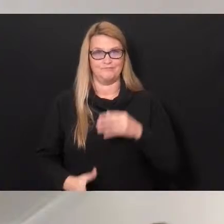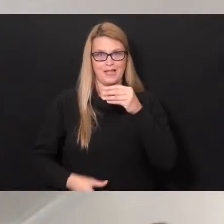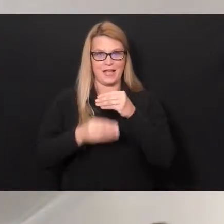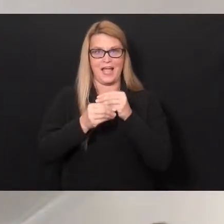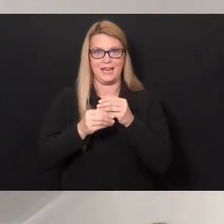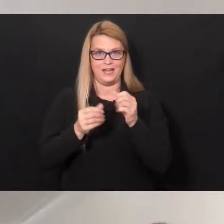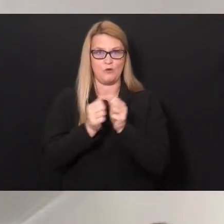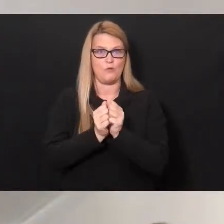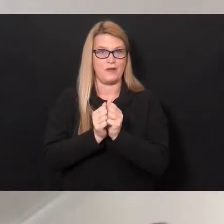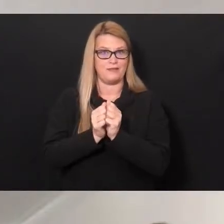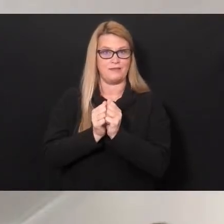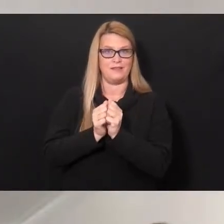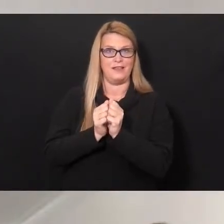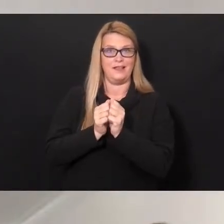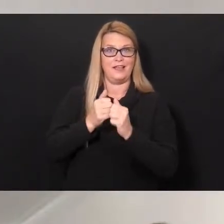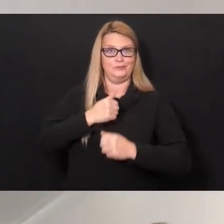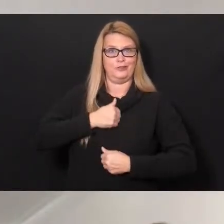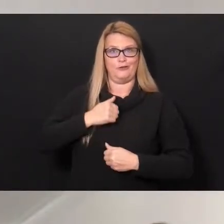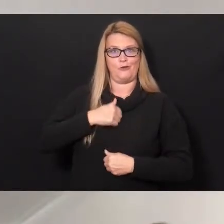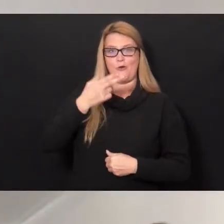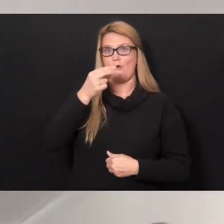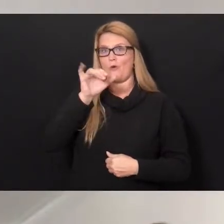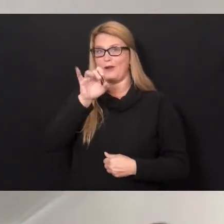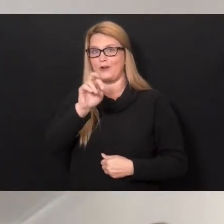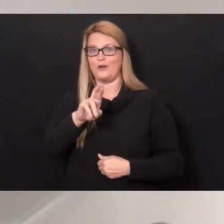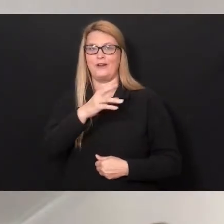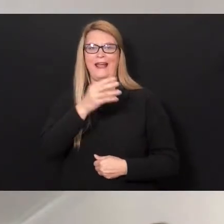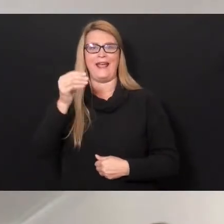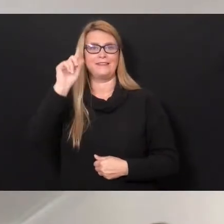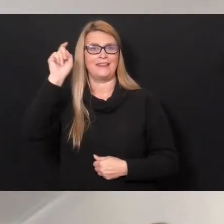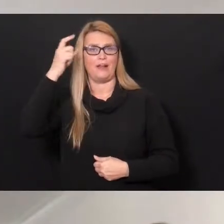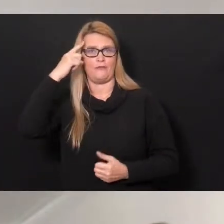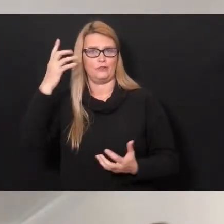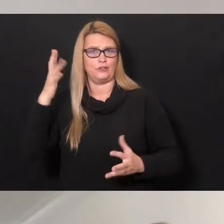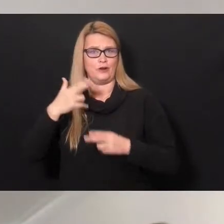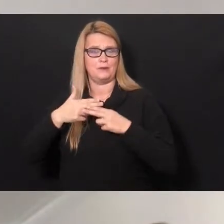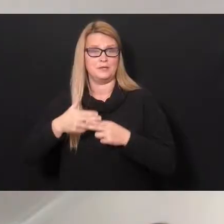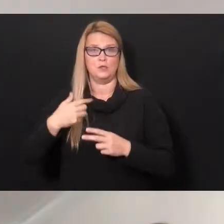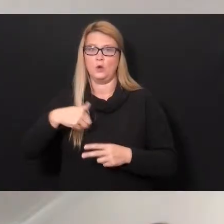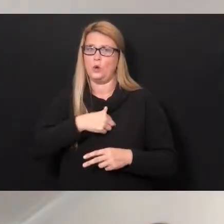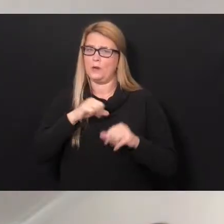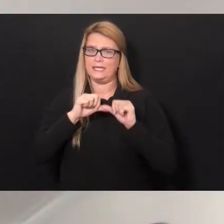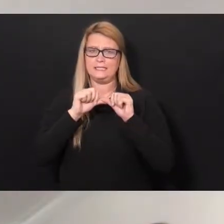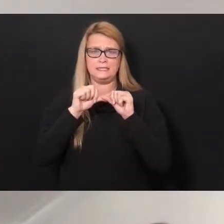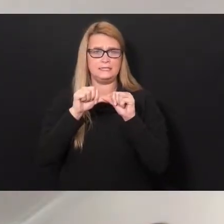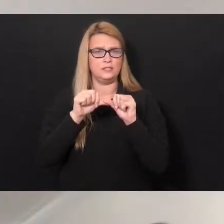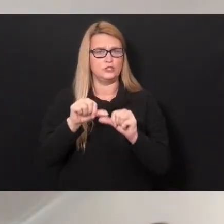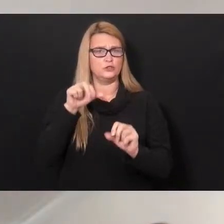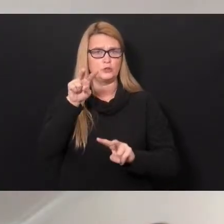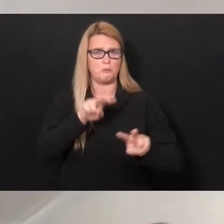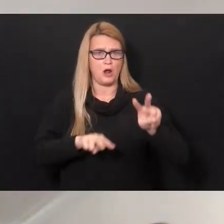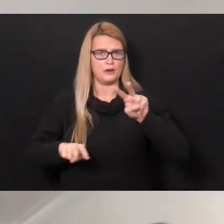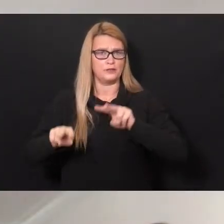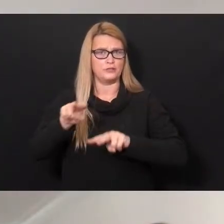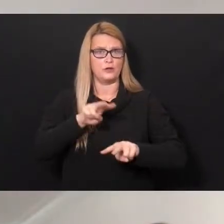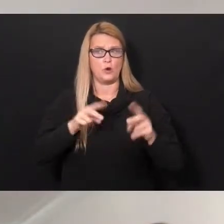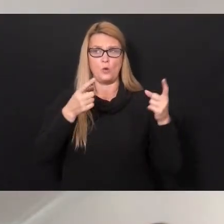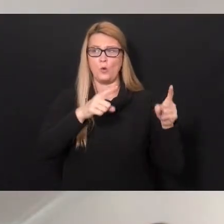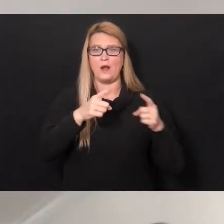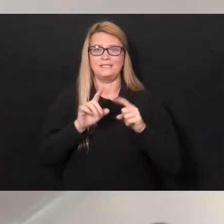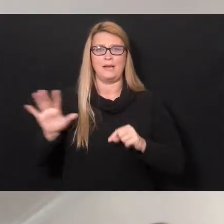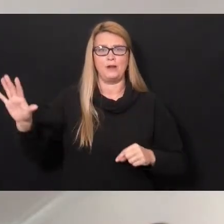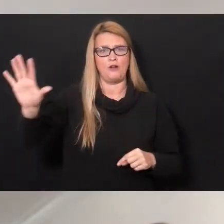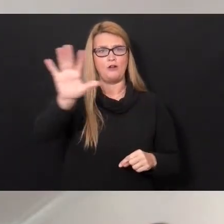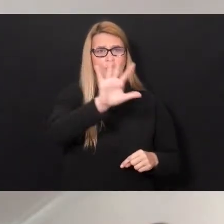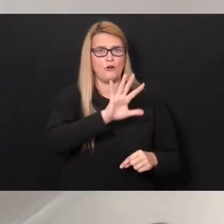what Major General Hoyer has said, we continue to monitor closely what's going on around the